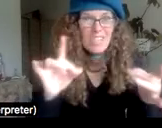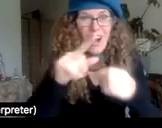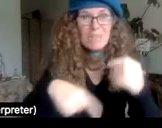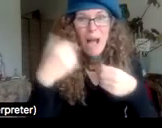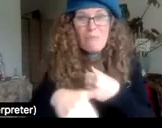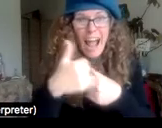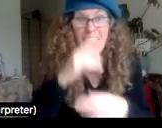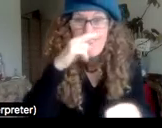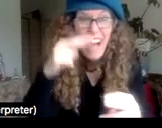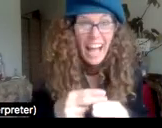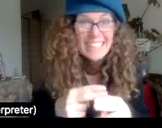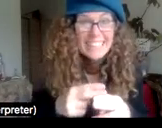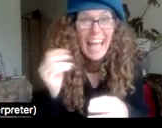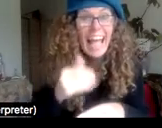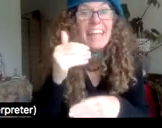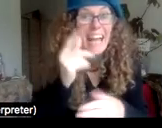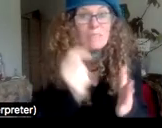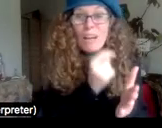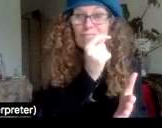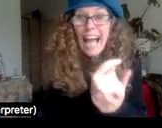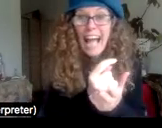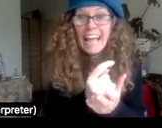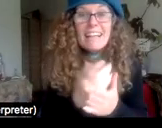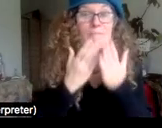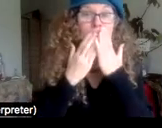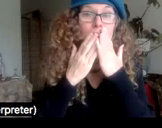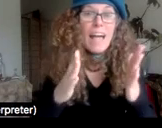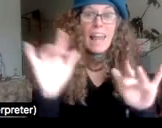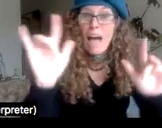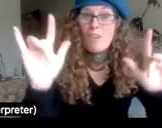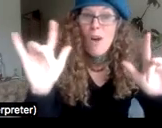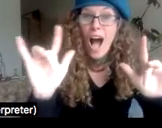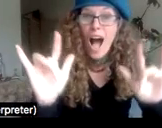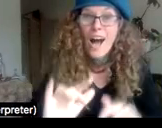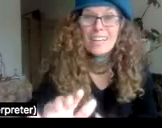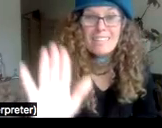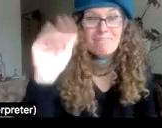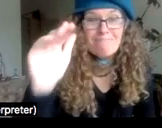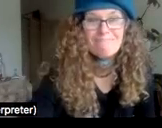about bread that are fun in the next period of time. I love you all.